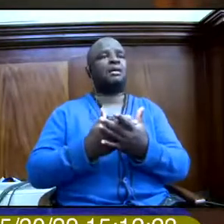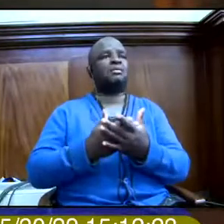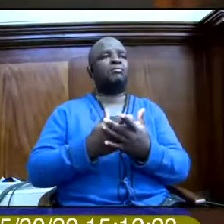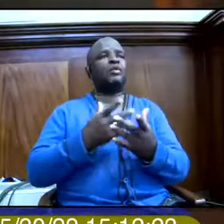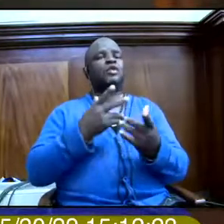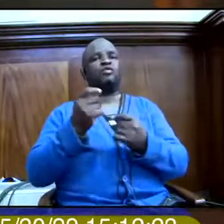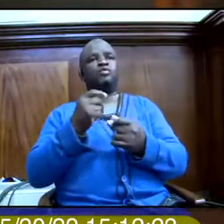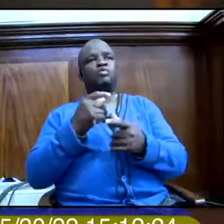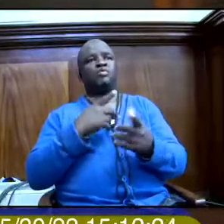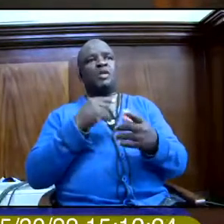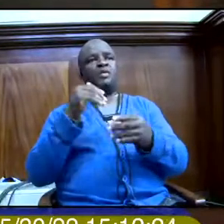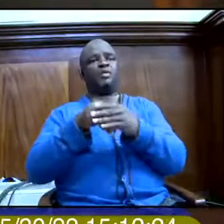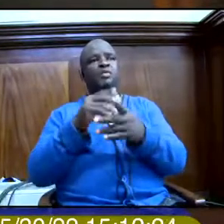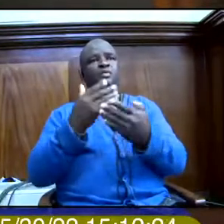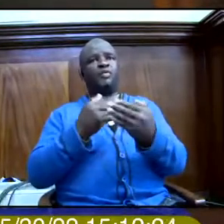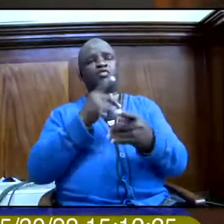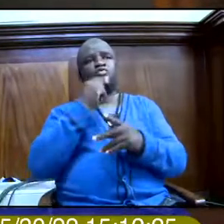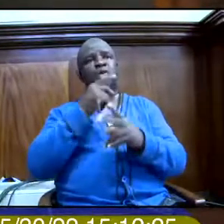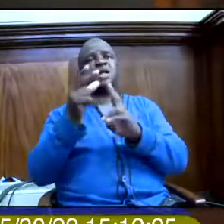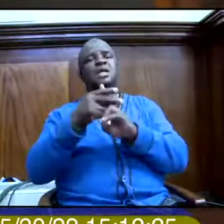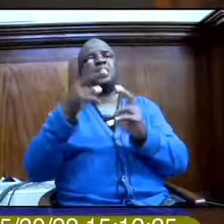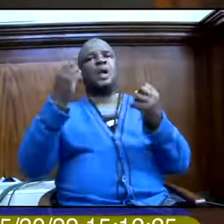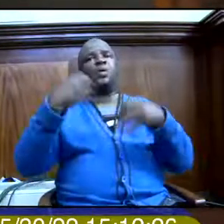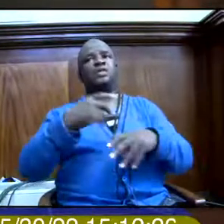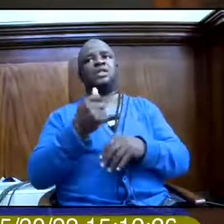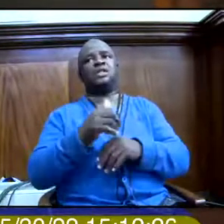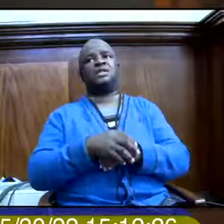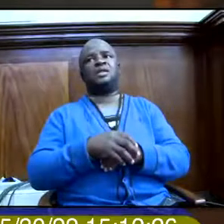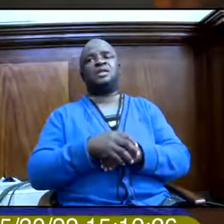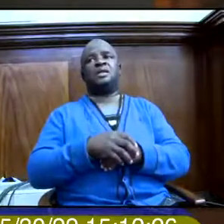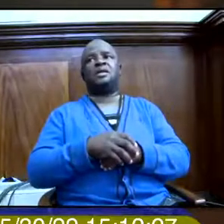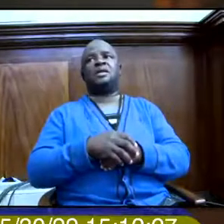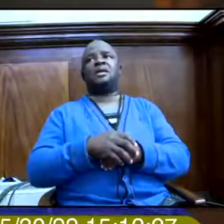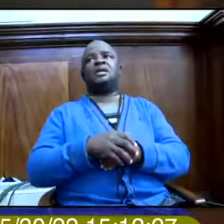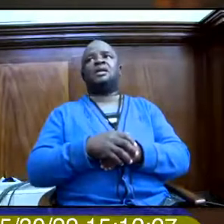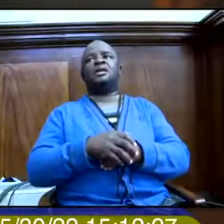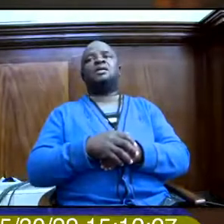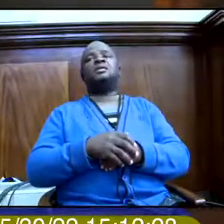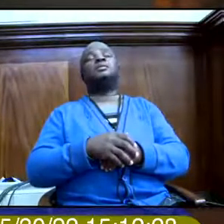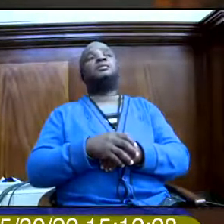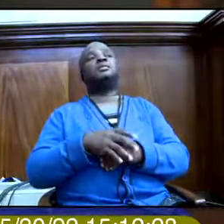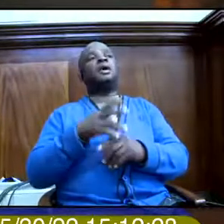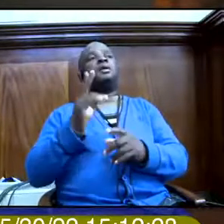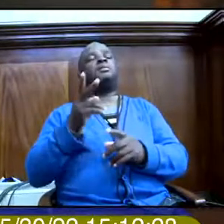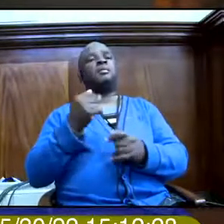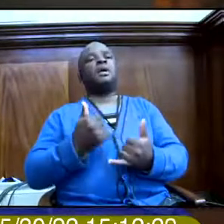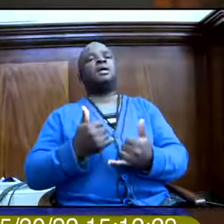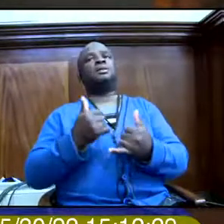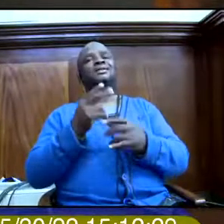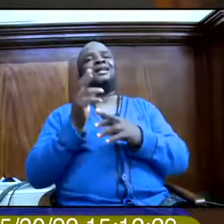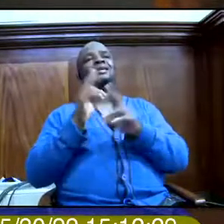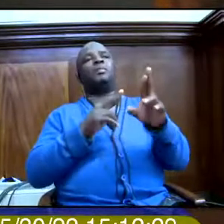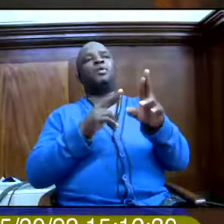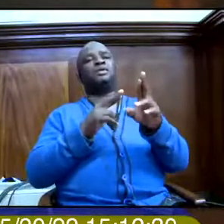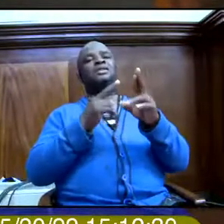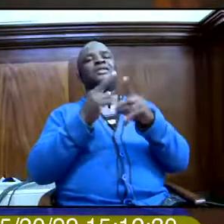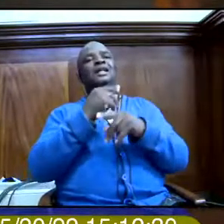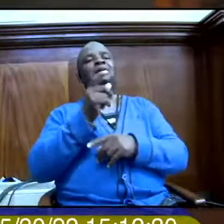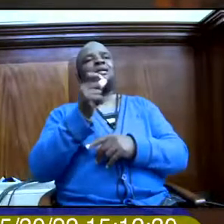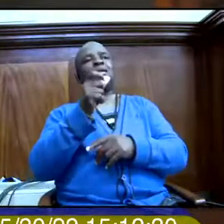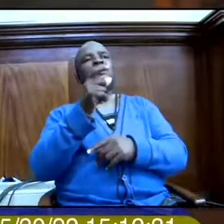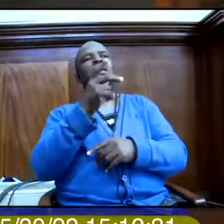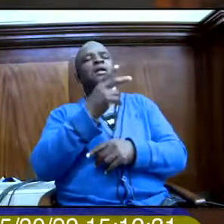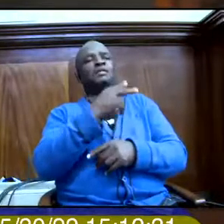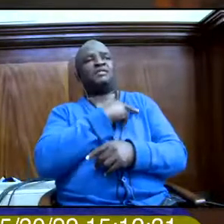money and then it must report to the register of labor relations during the